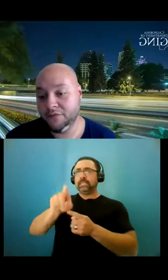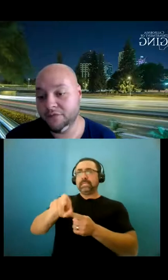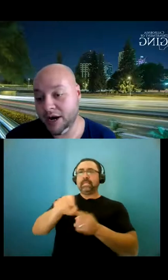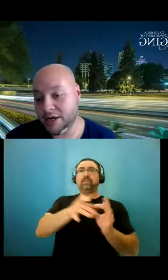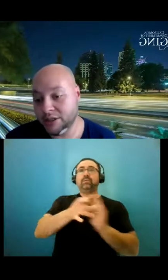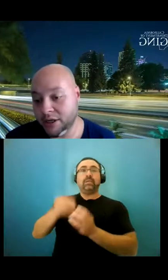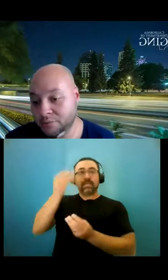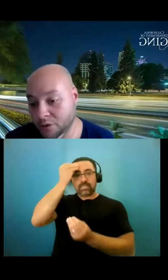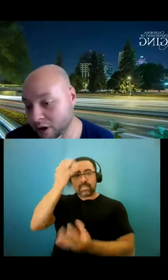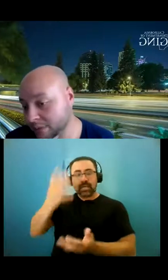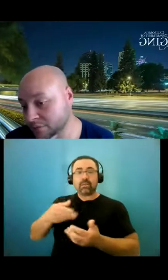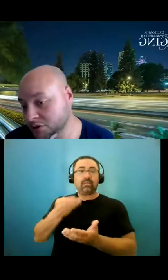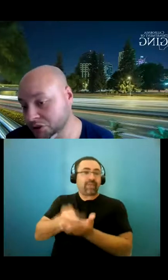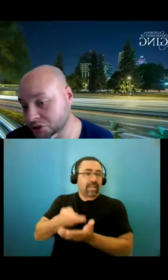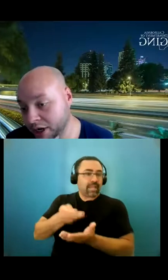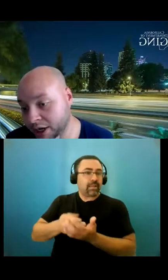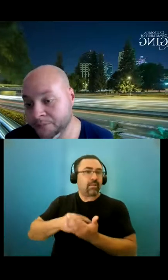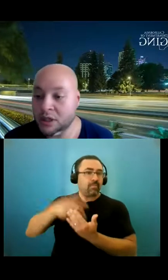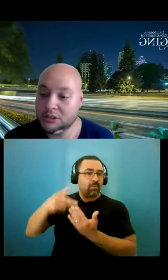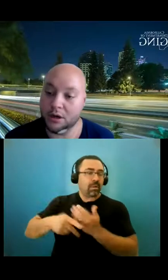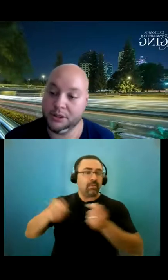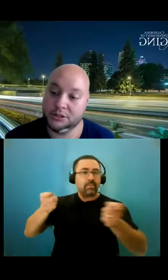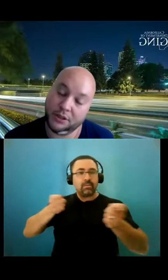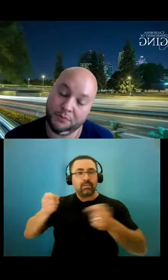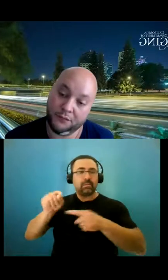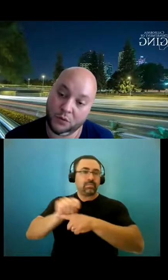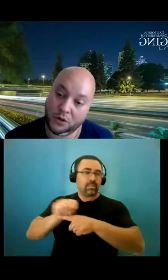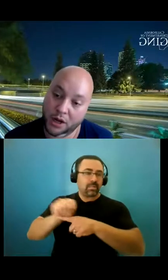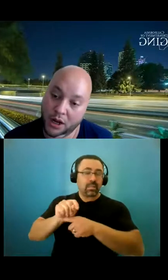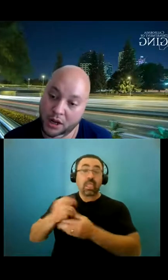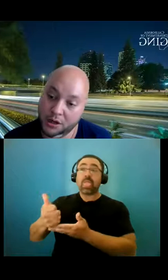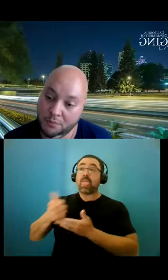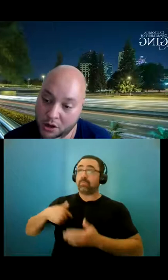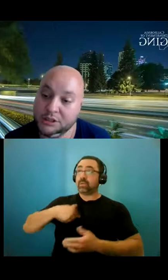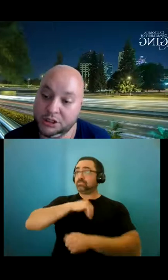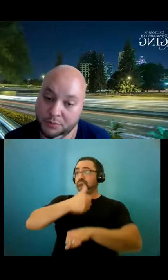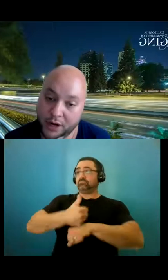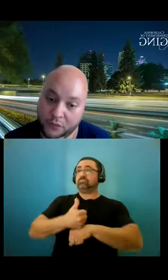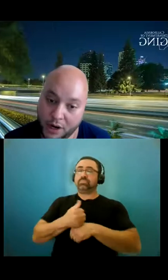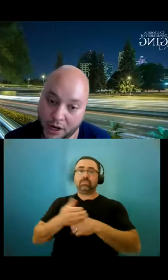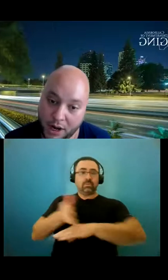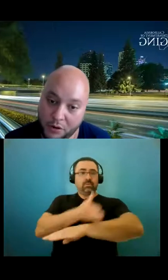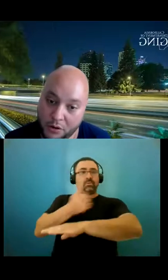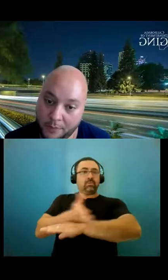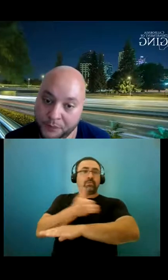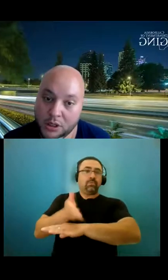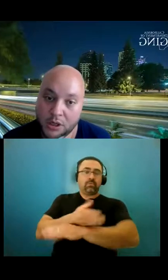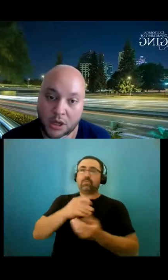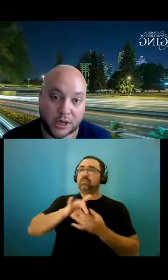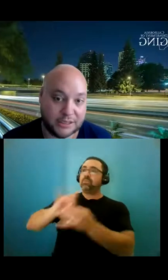data, finance, and program administration and training to help us put forward a modernization plan for the HICAP